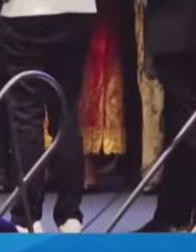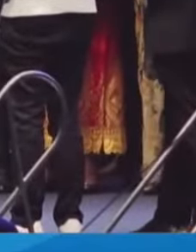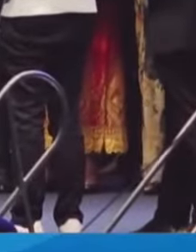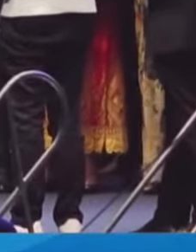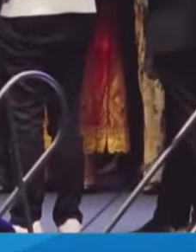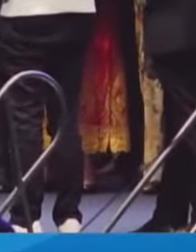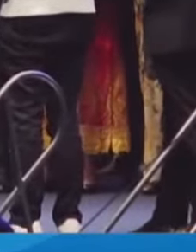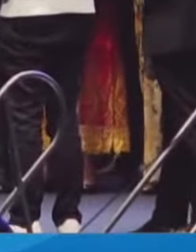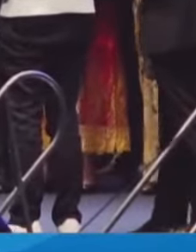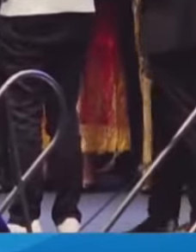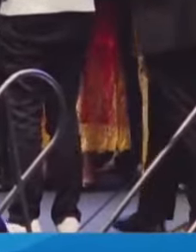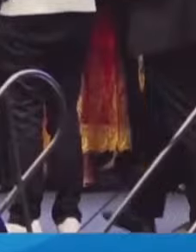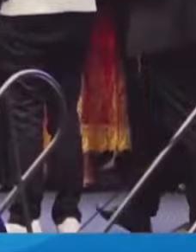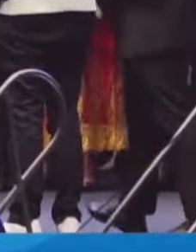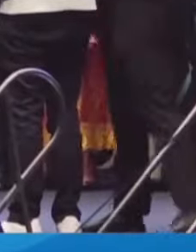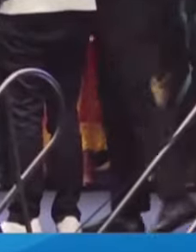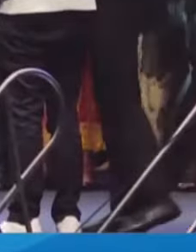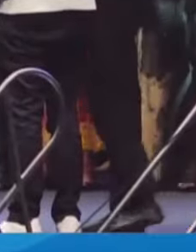choir